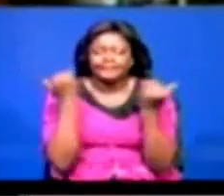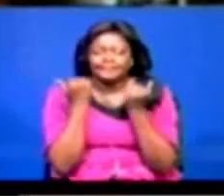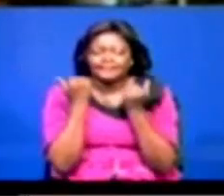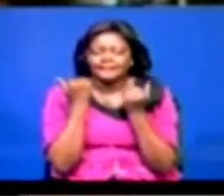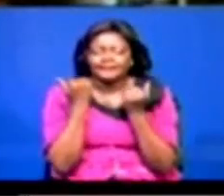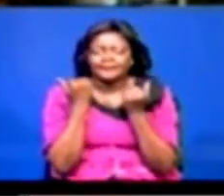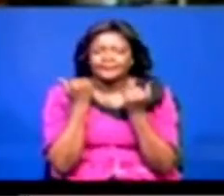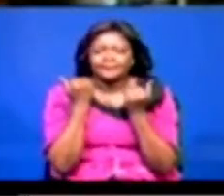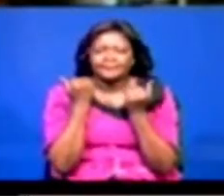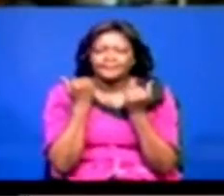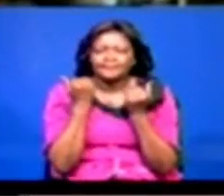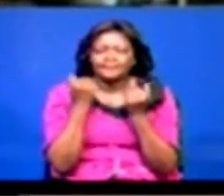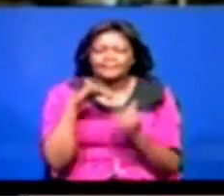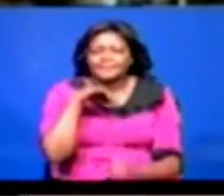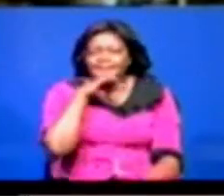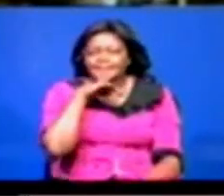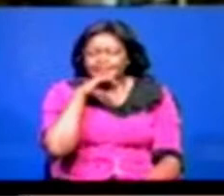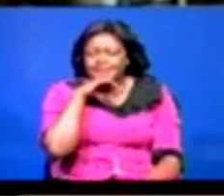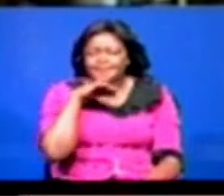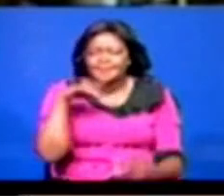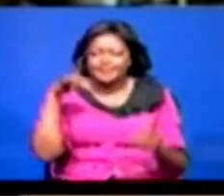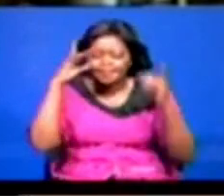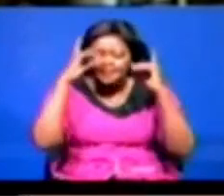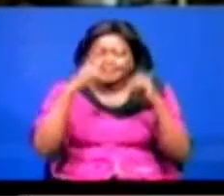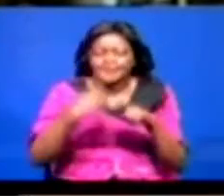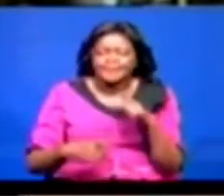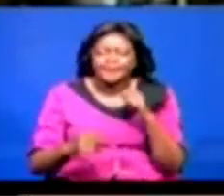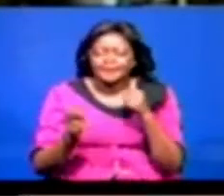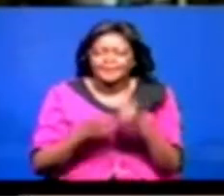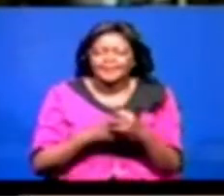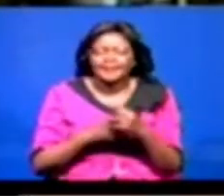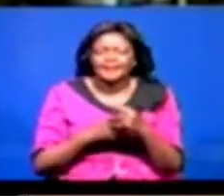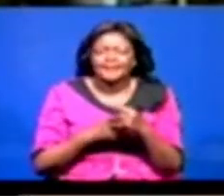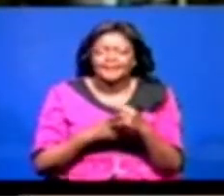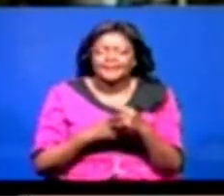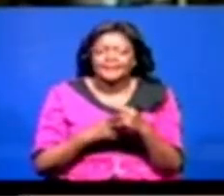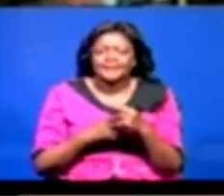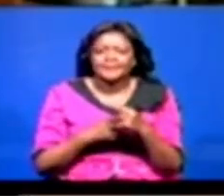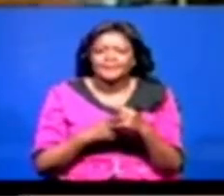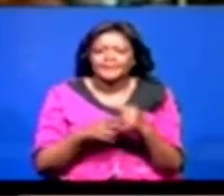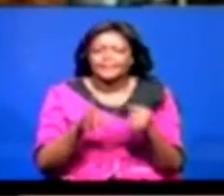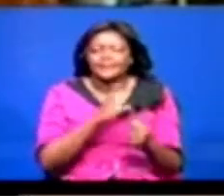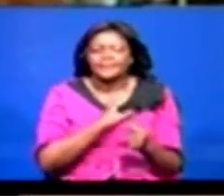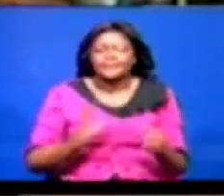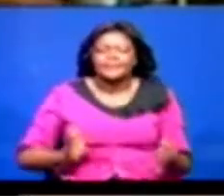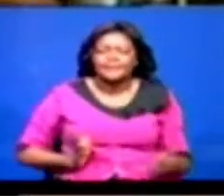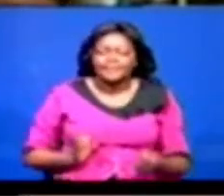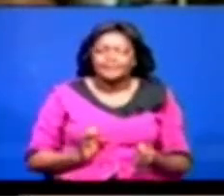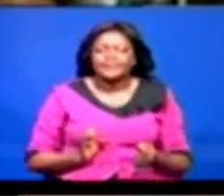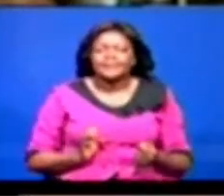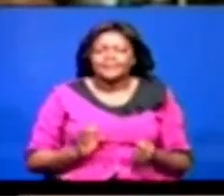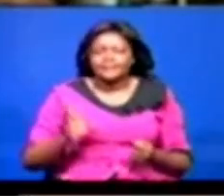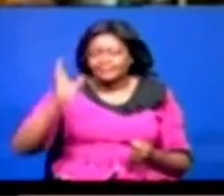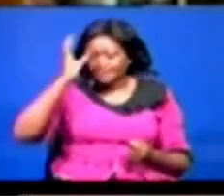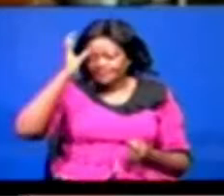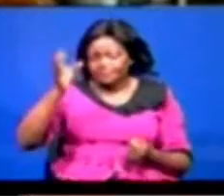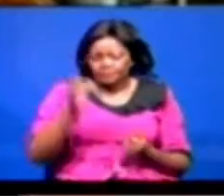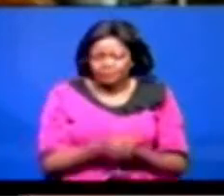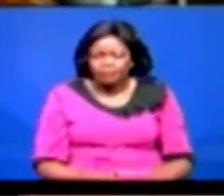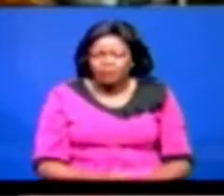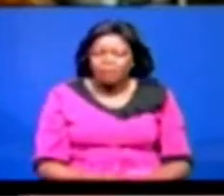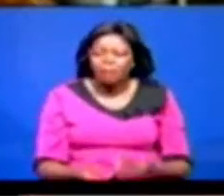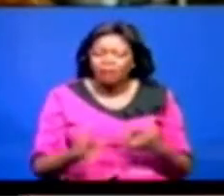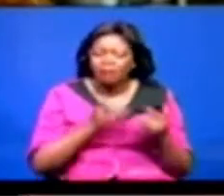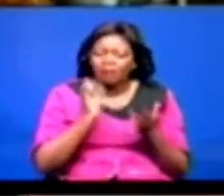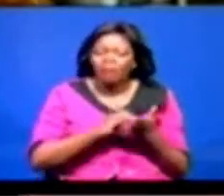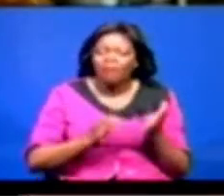the Raila Odinga decision in 2017, the commission, in reconceptualizing or reconfiguring its